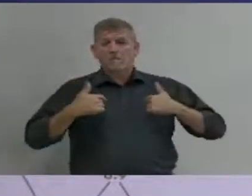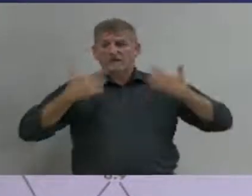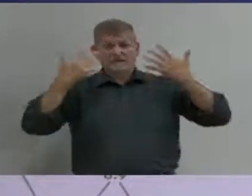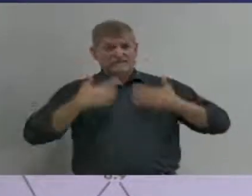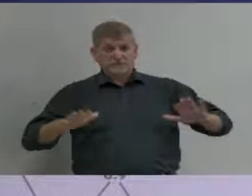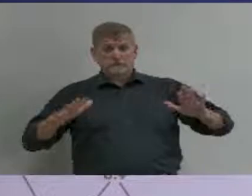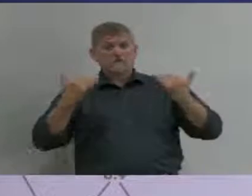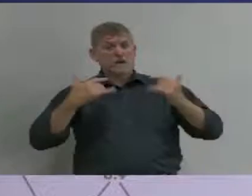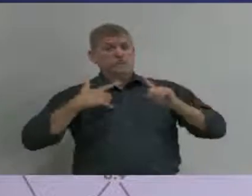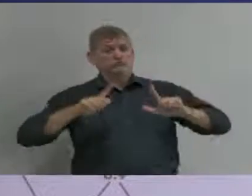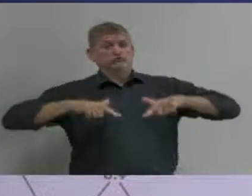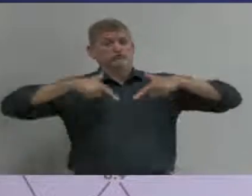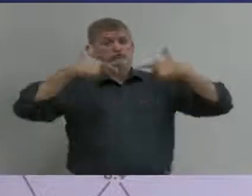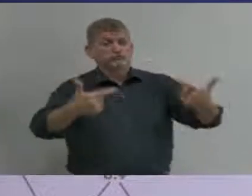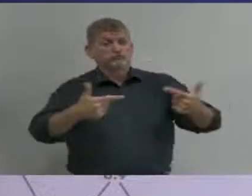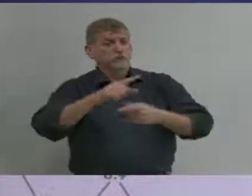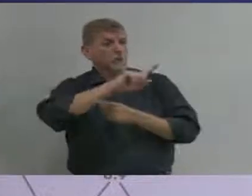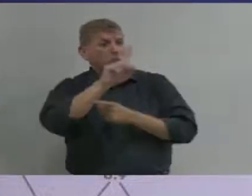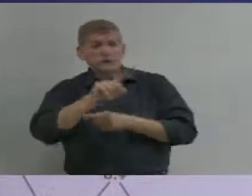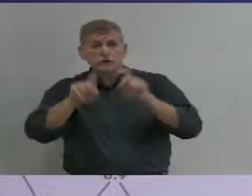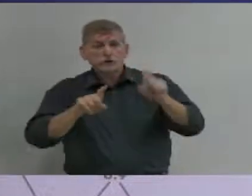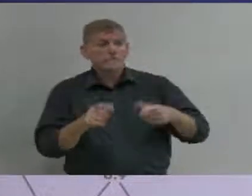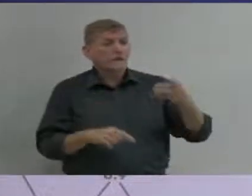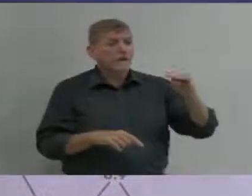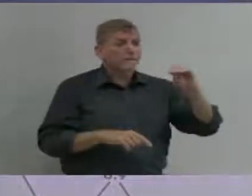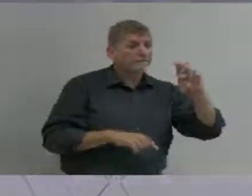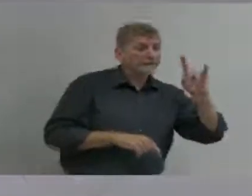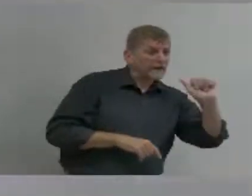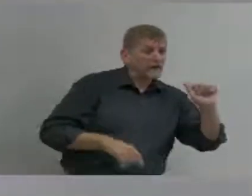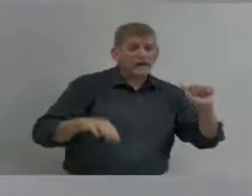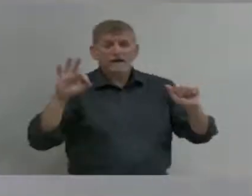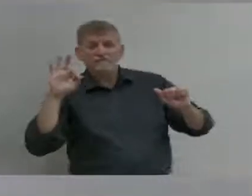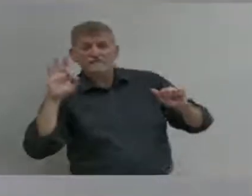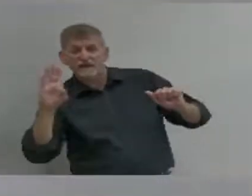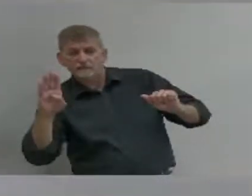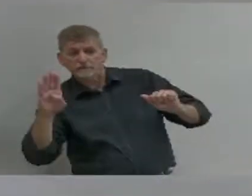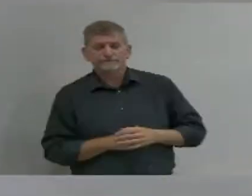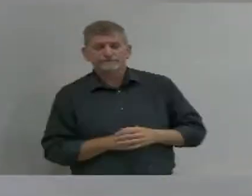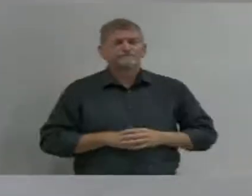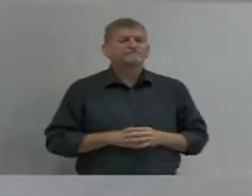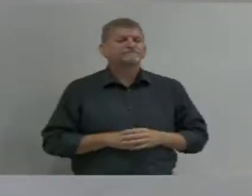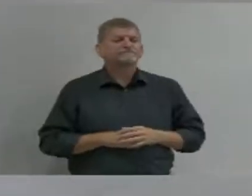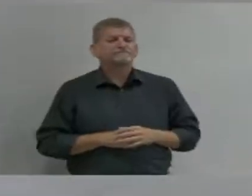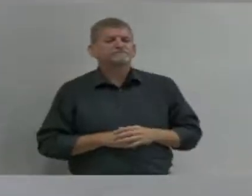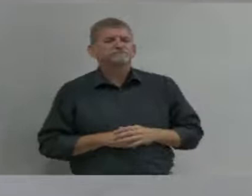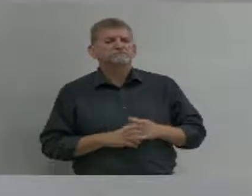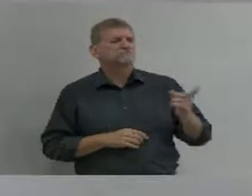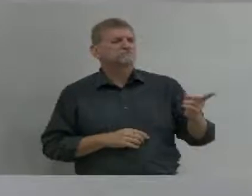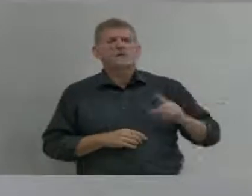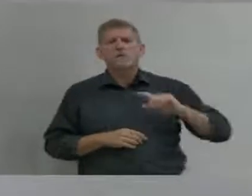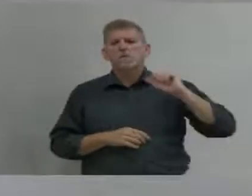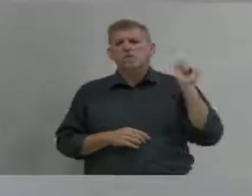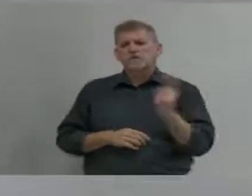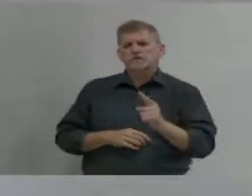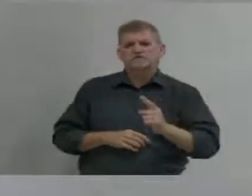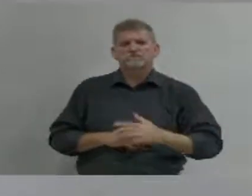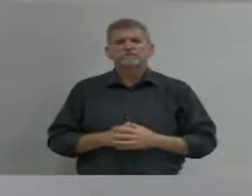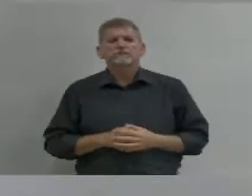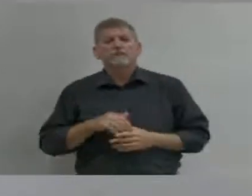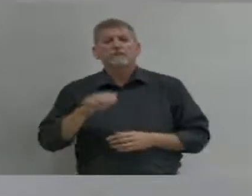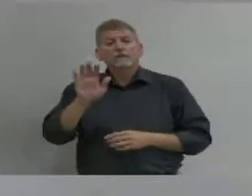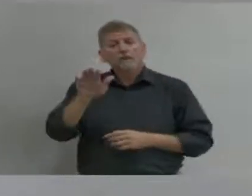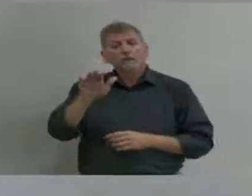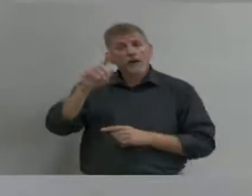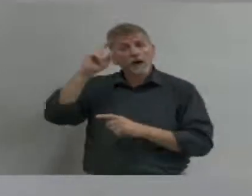Live audience. Hello, this is Anna from WLFI. There's a chance that Governor Holcomb could end the